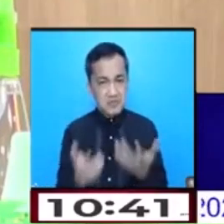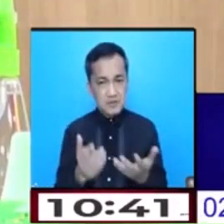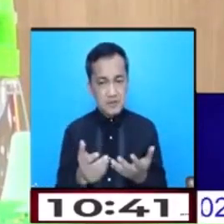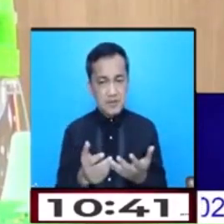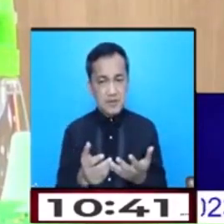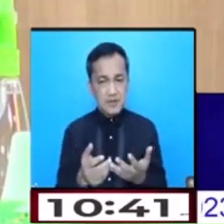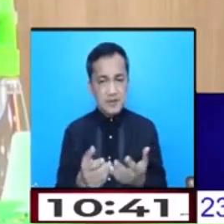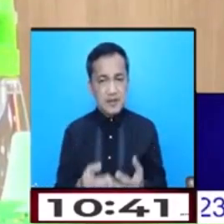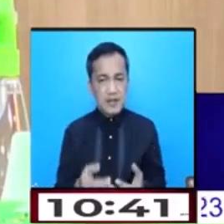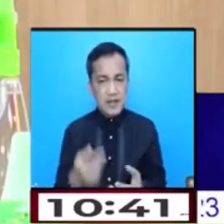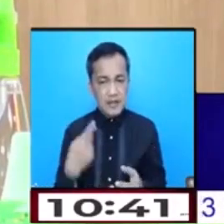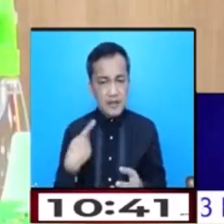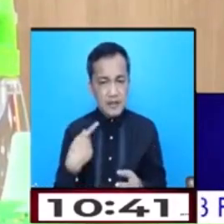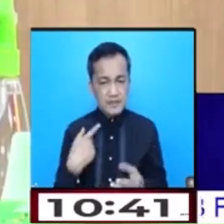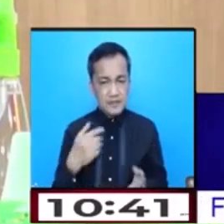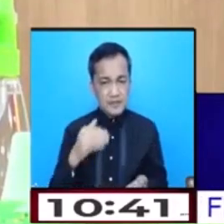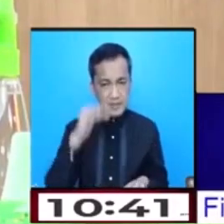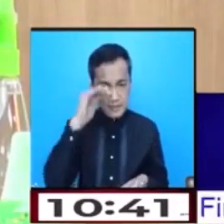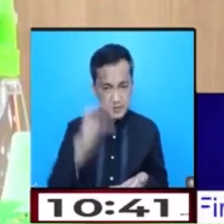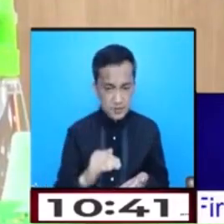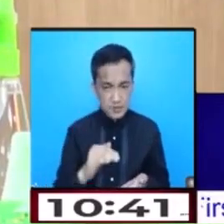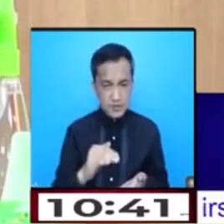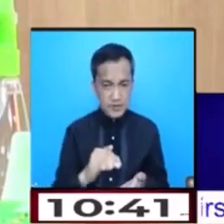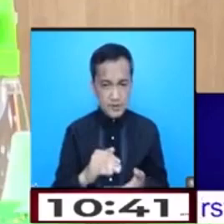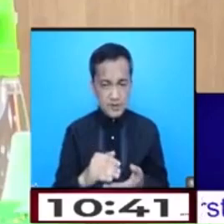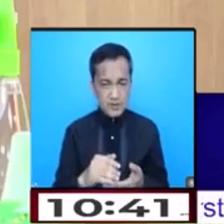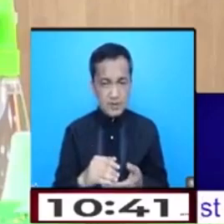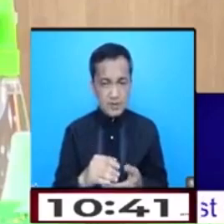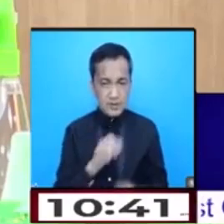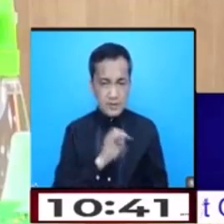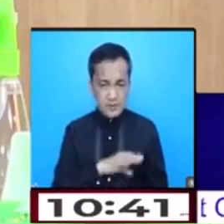also reduced the profitability